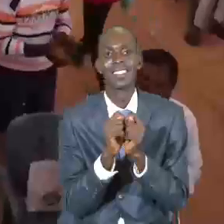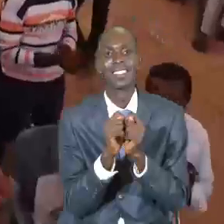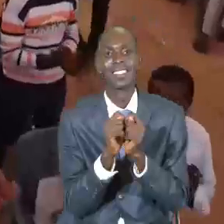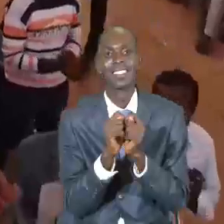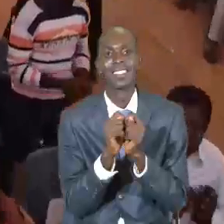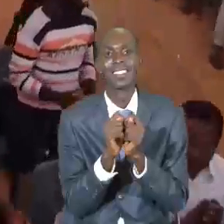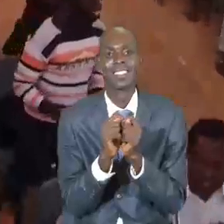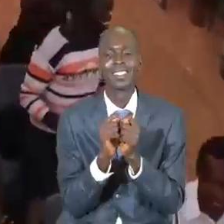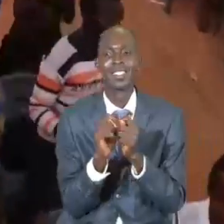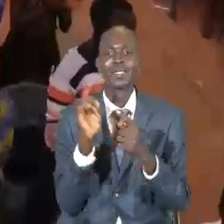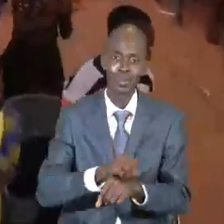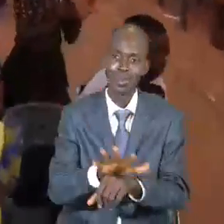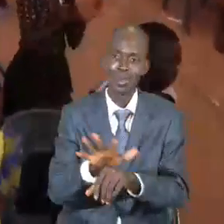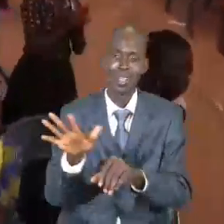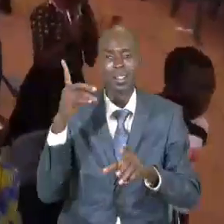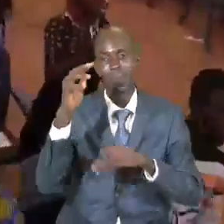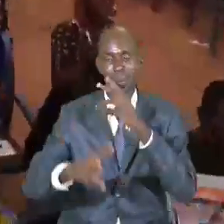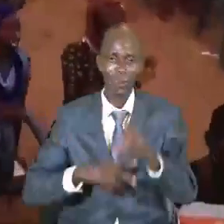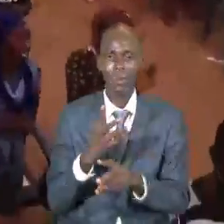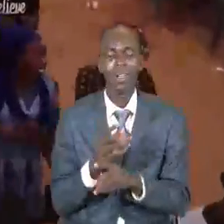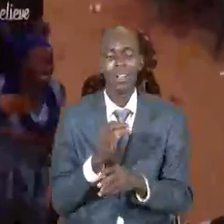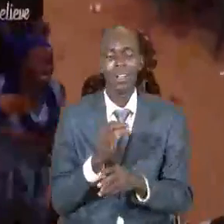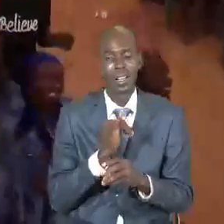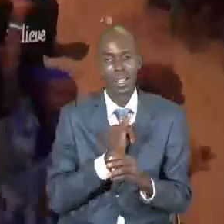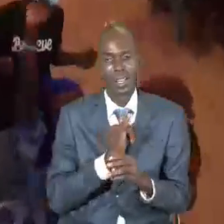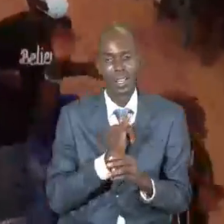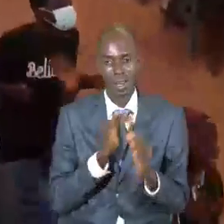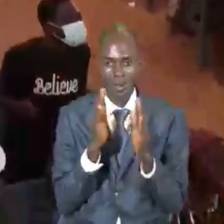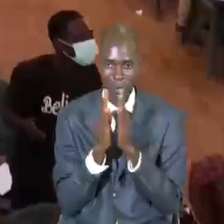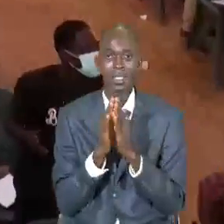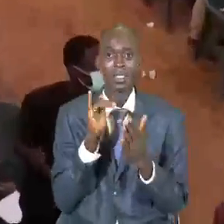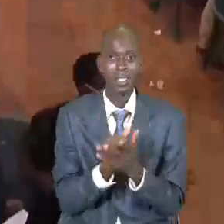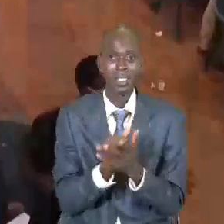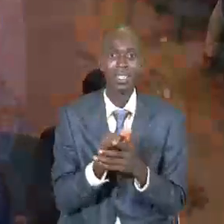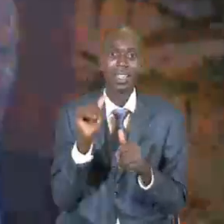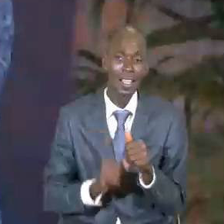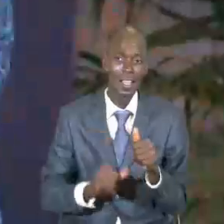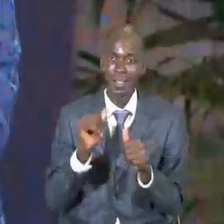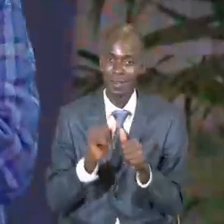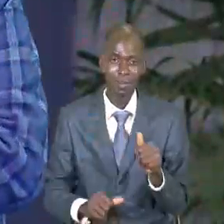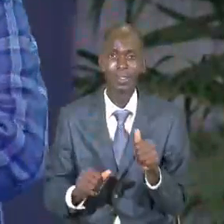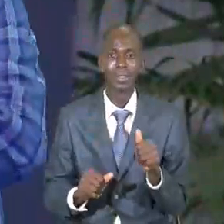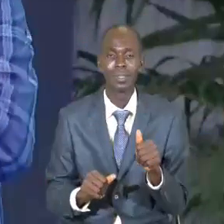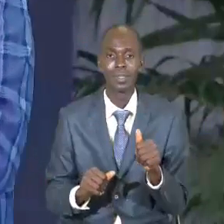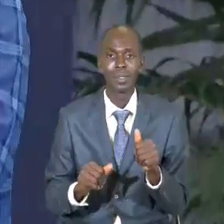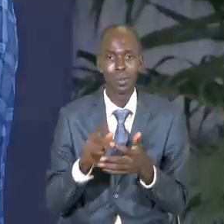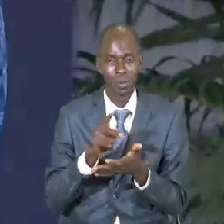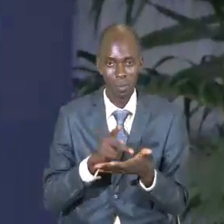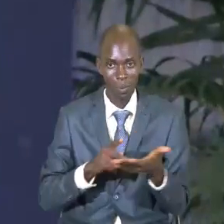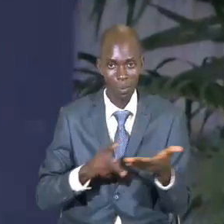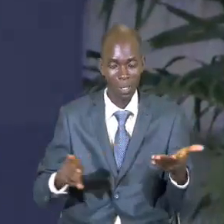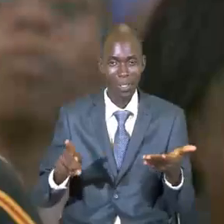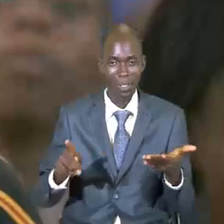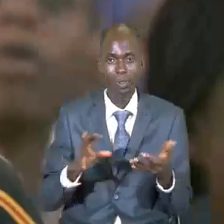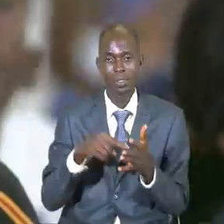world. I pray that every session will have an impact in your